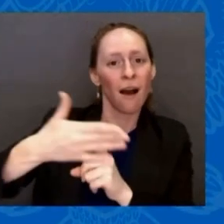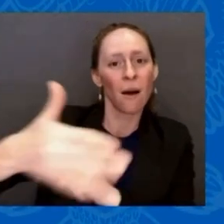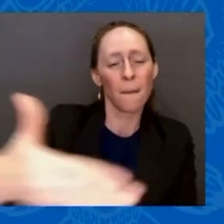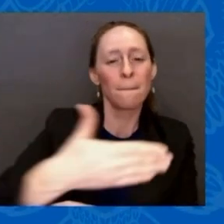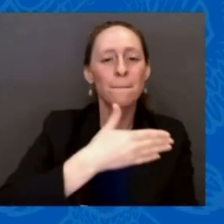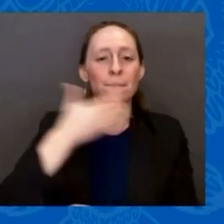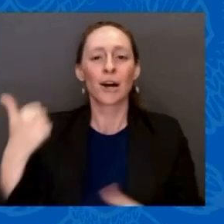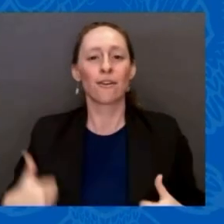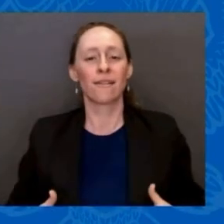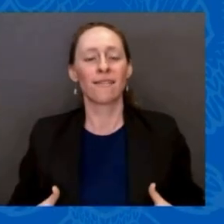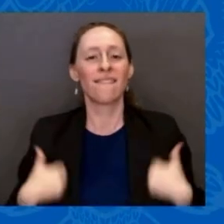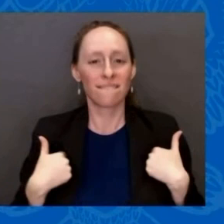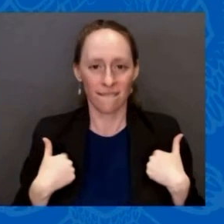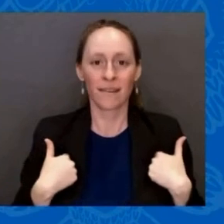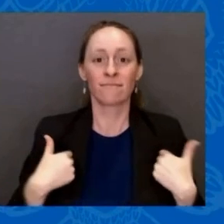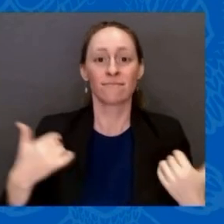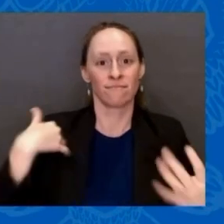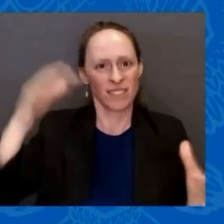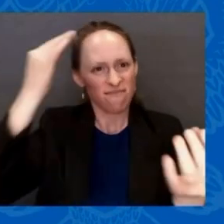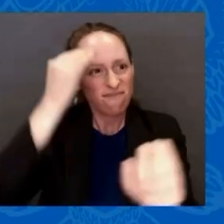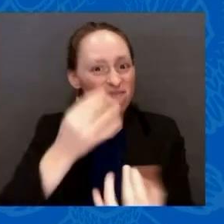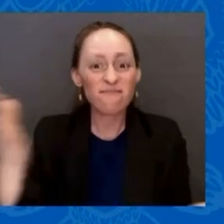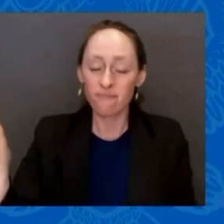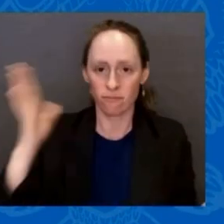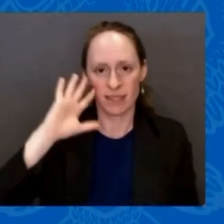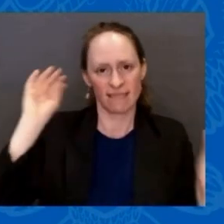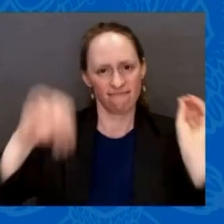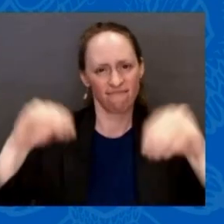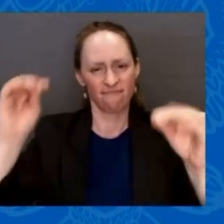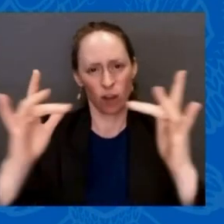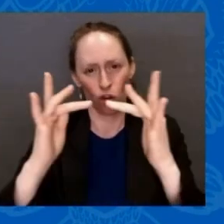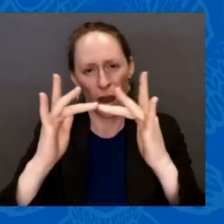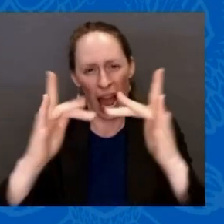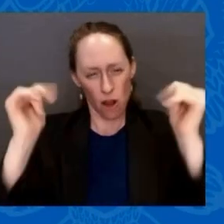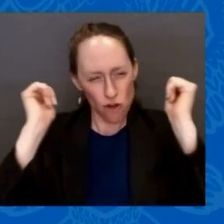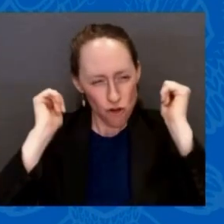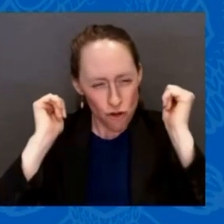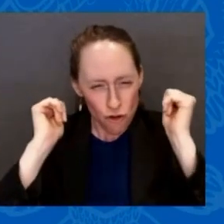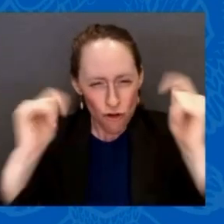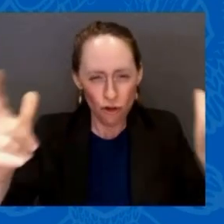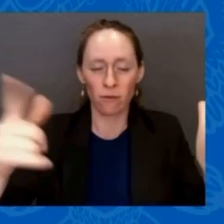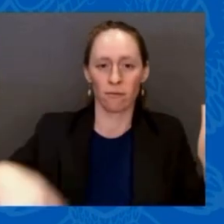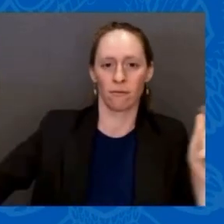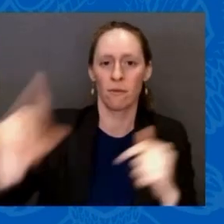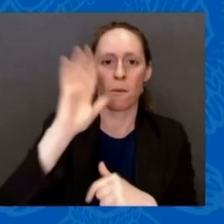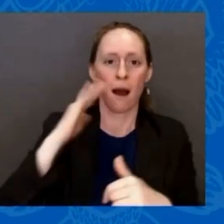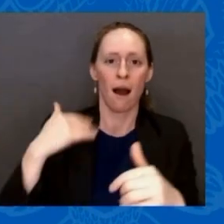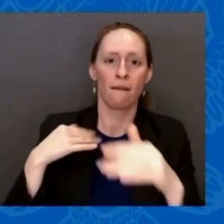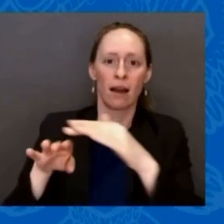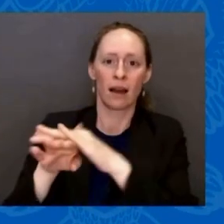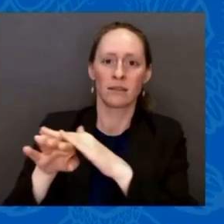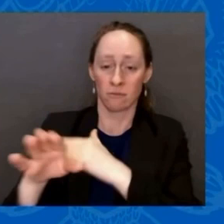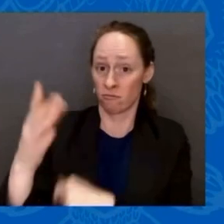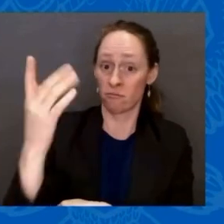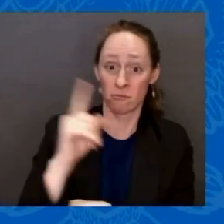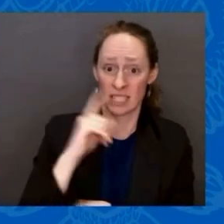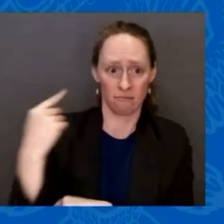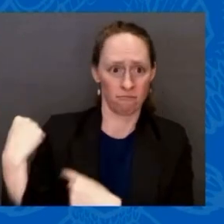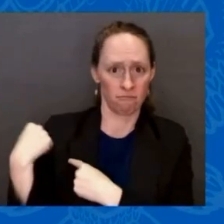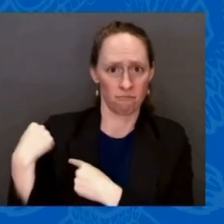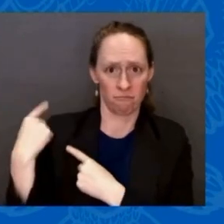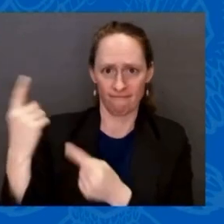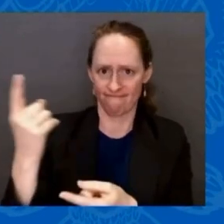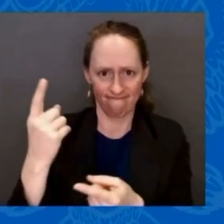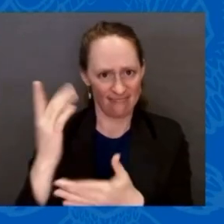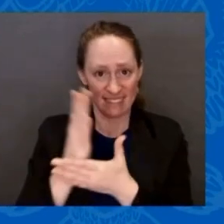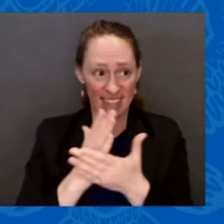of unaffordable and inaccessible internet to every home in America, every small business in America.